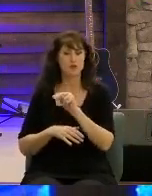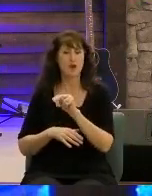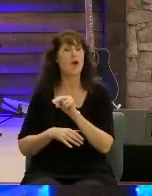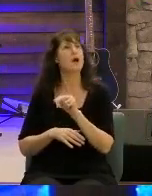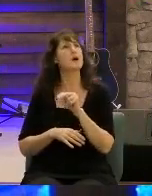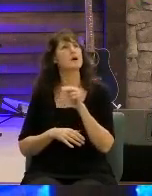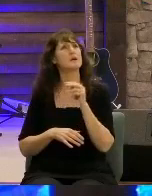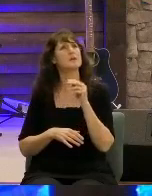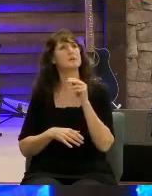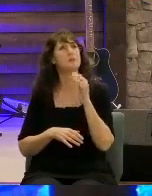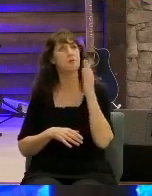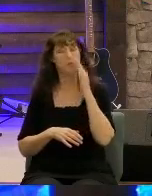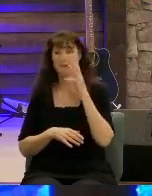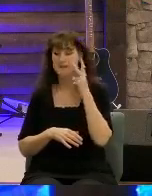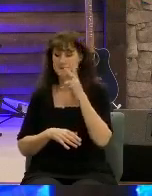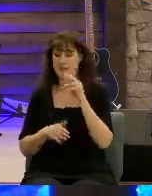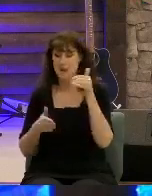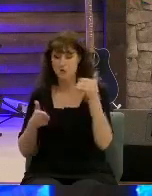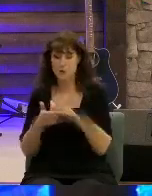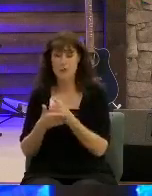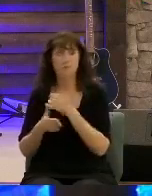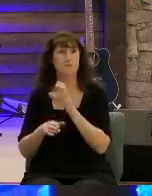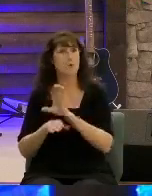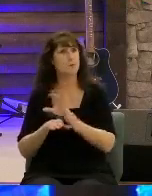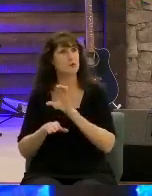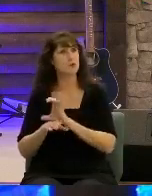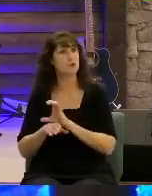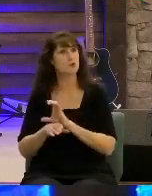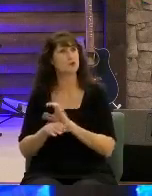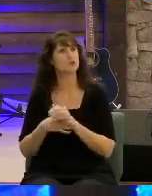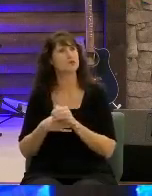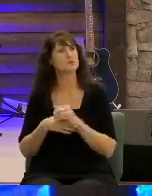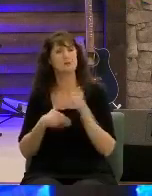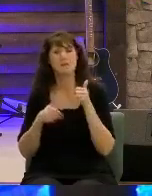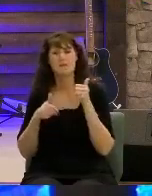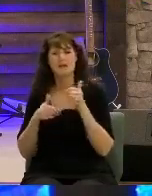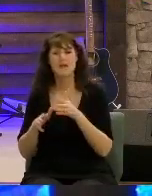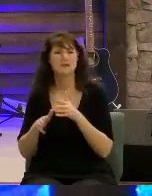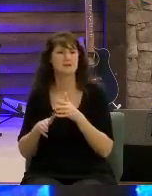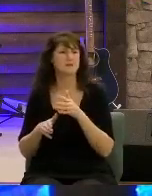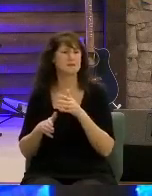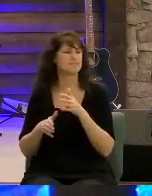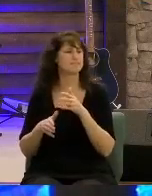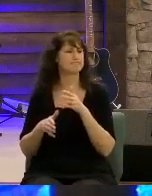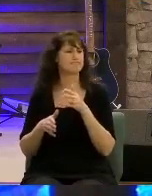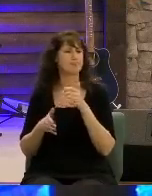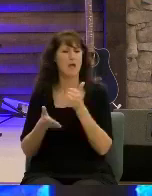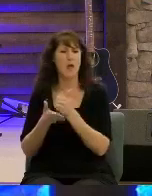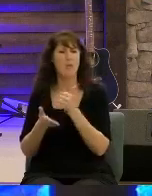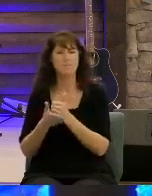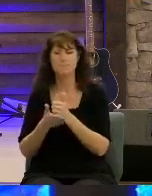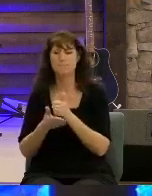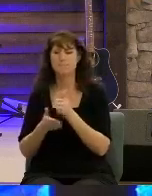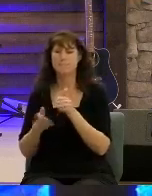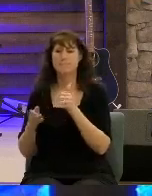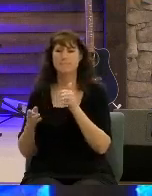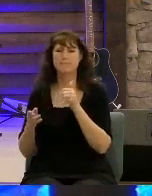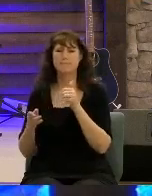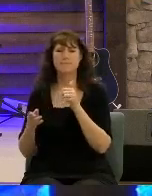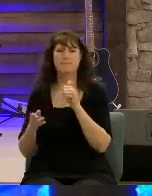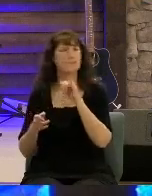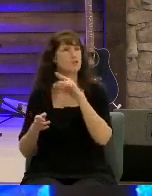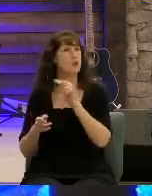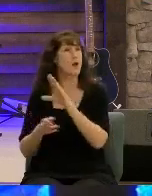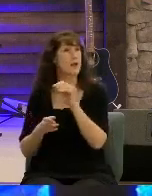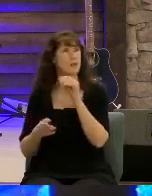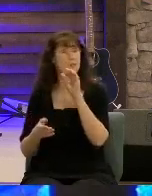new level. Yes. You know what? Let's impart something yes. to them. Yes. Let's impart something to them when they come. So I'm just asking you,